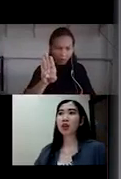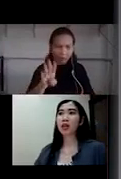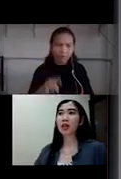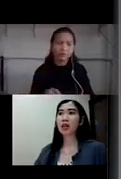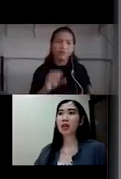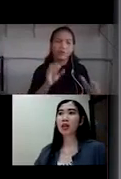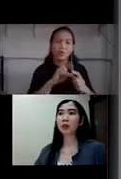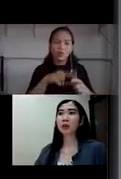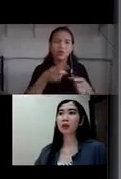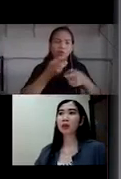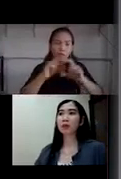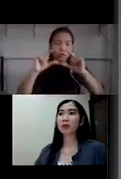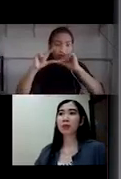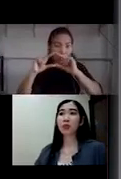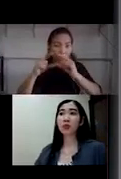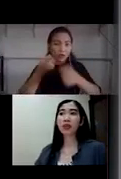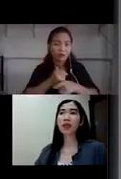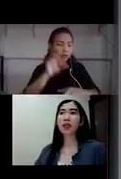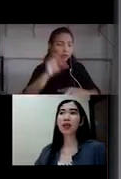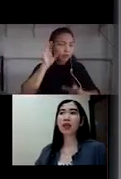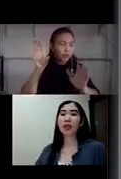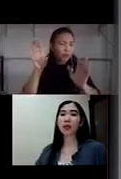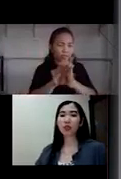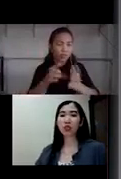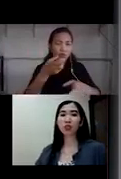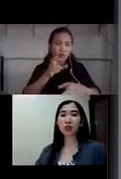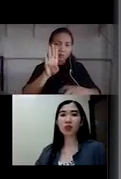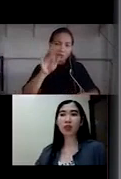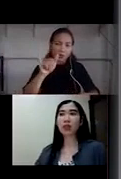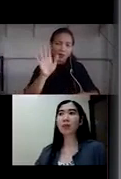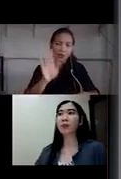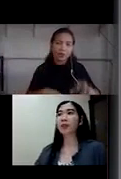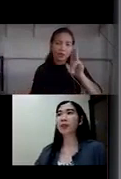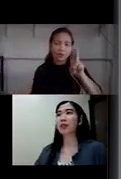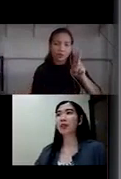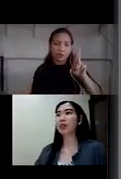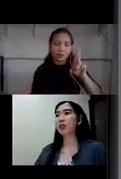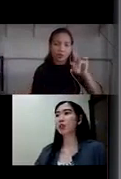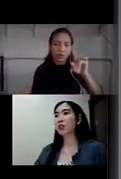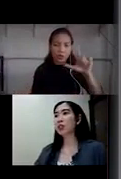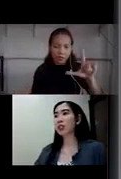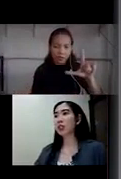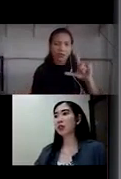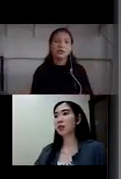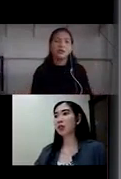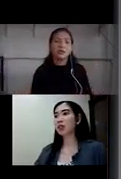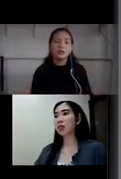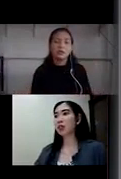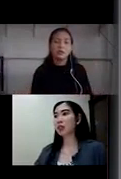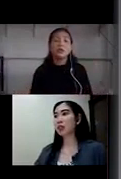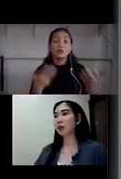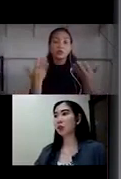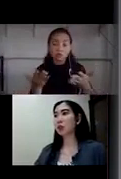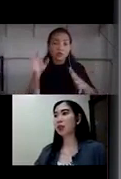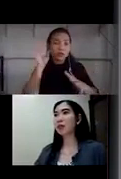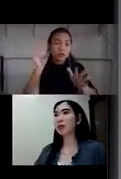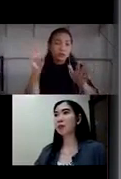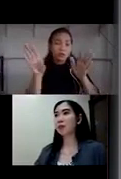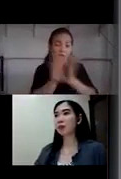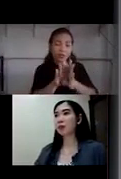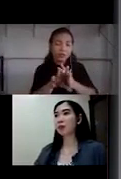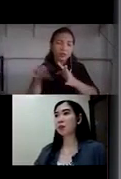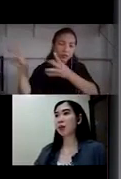from drive, from photos, by URL, kung alam nyo na yung URL. Yan. So this image is